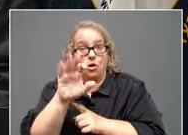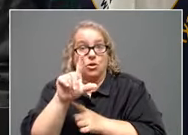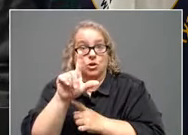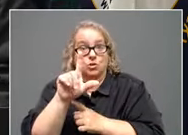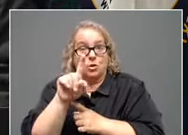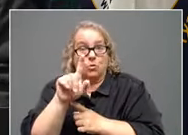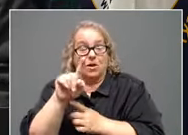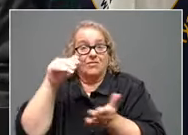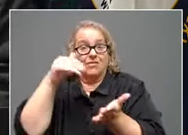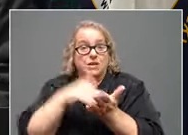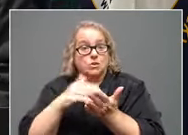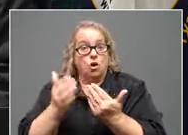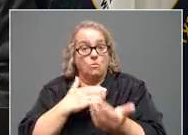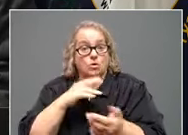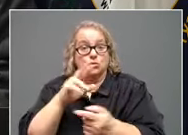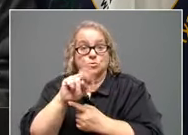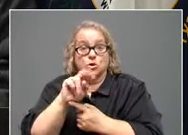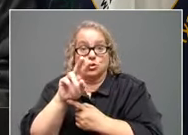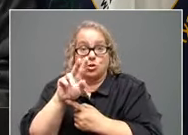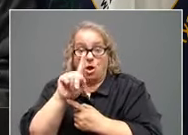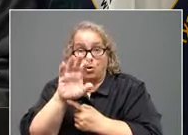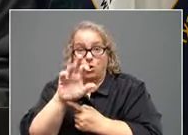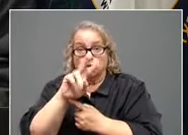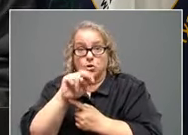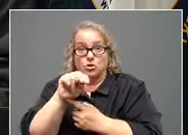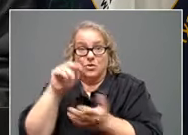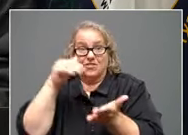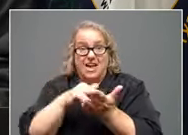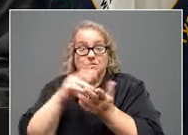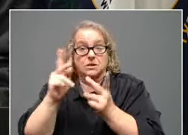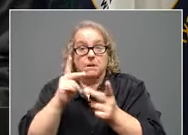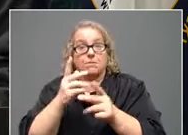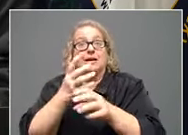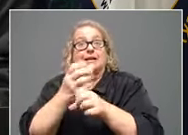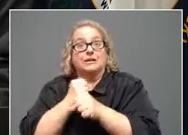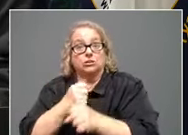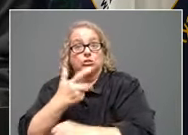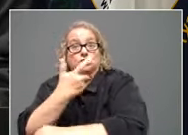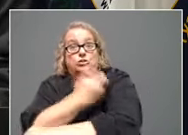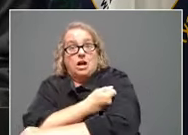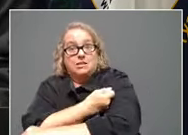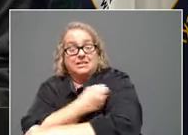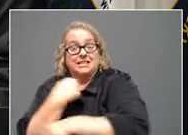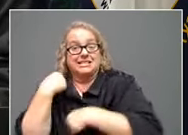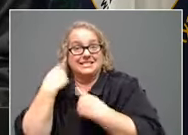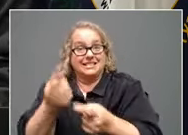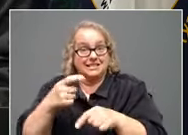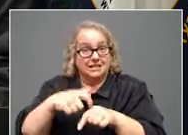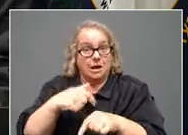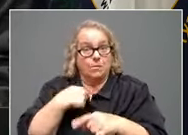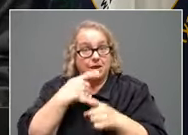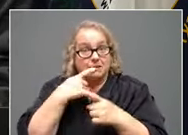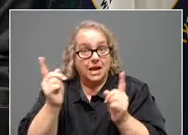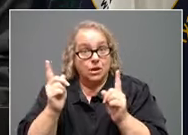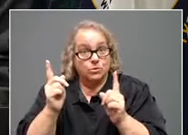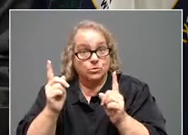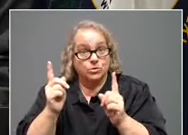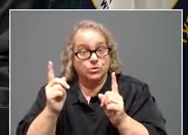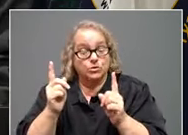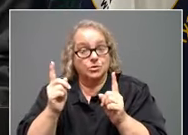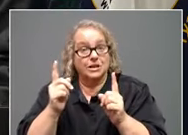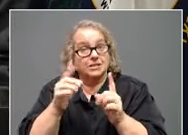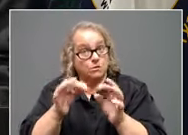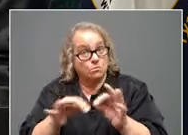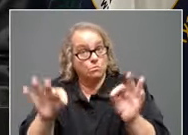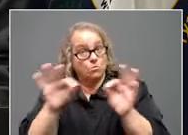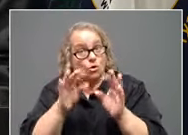121,000, almost 122,000 people get shots since the time we announced. This has been an important way